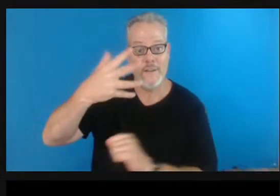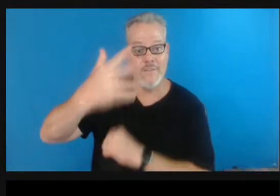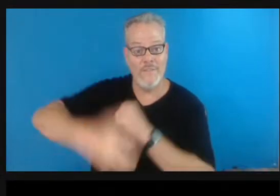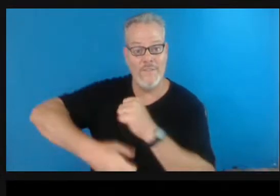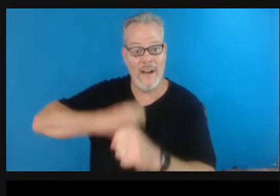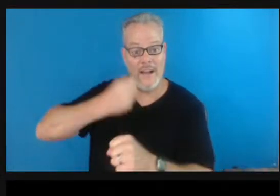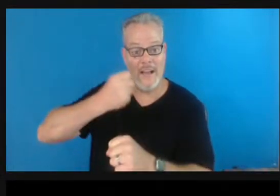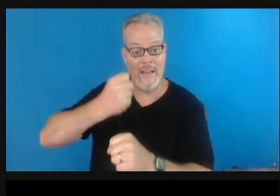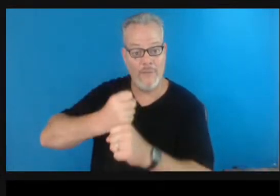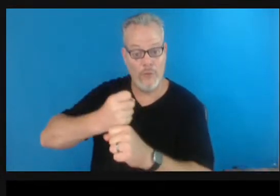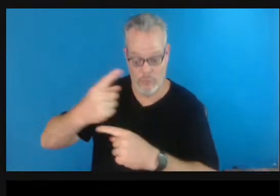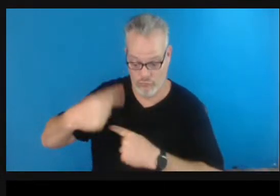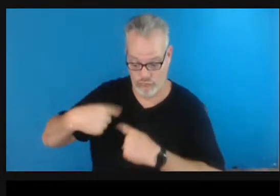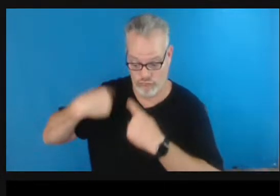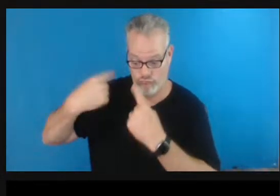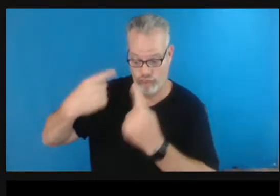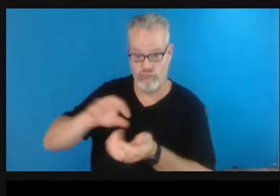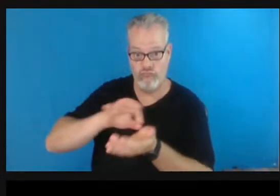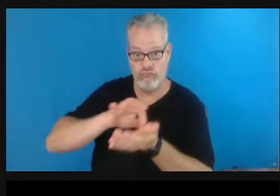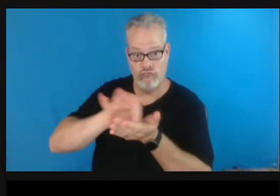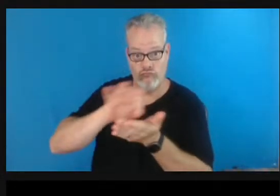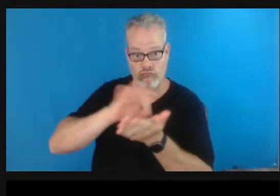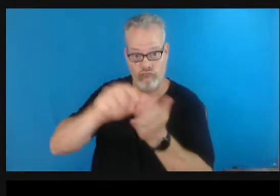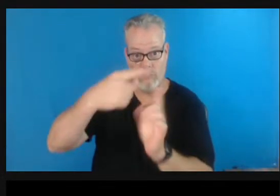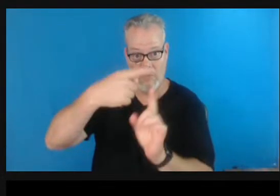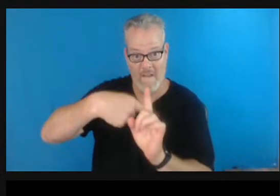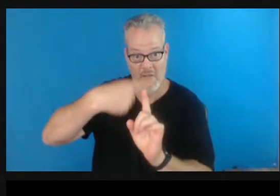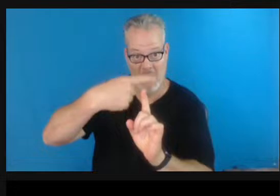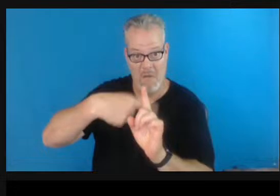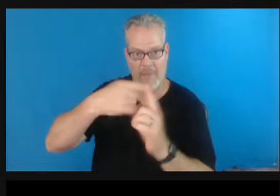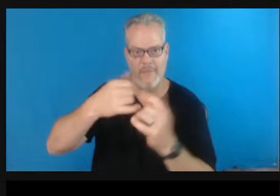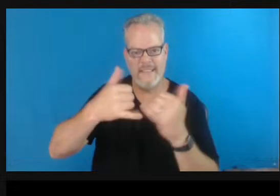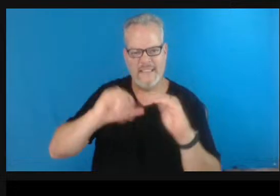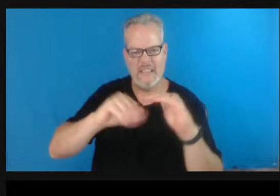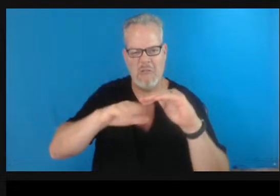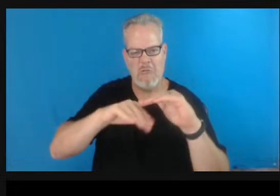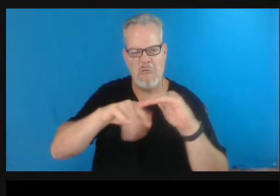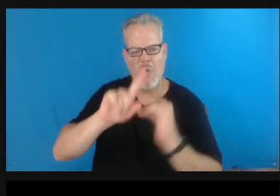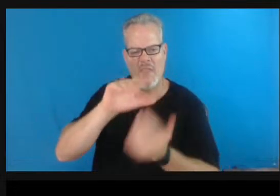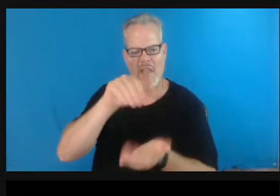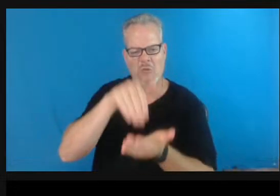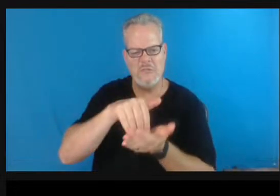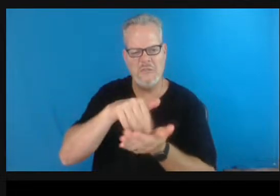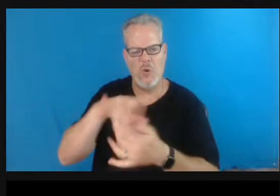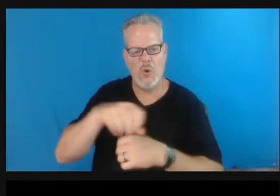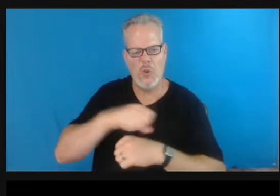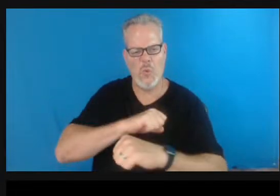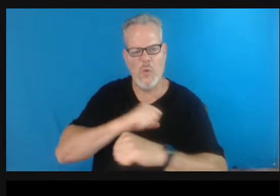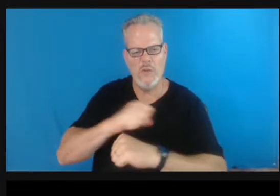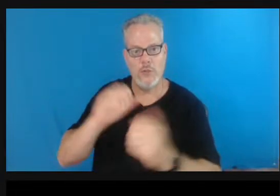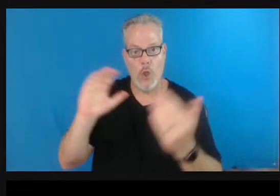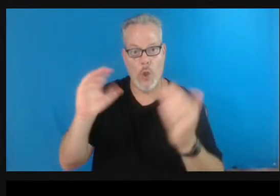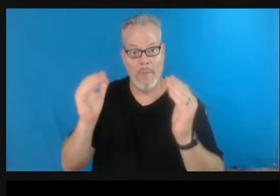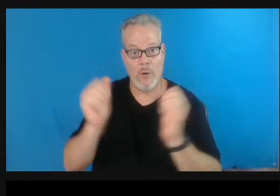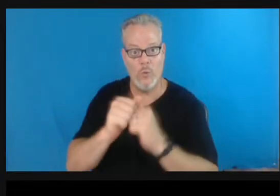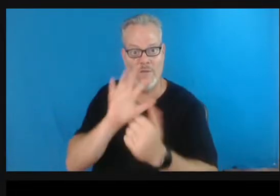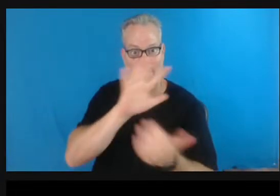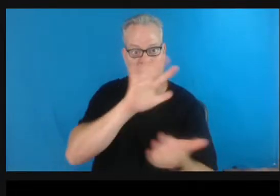Kīlauea are still at around 1,000 or so. So that's still lower than we've had over 5,000